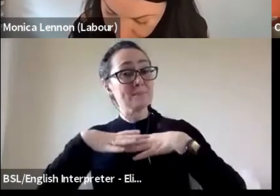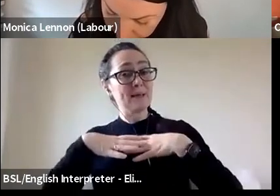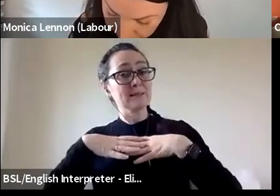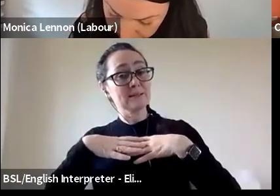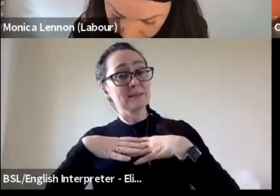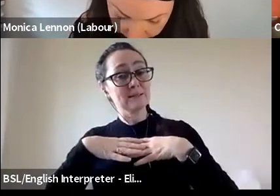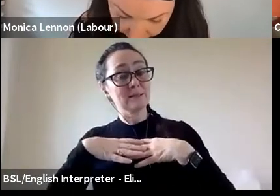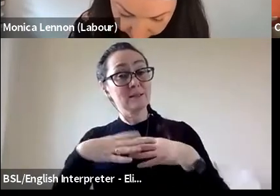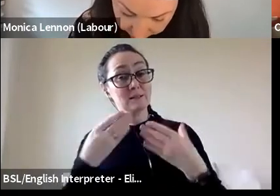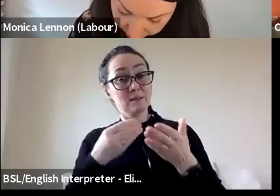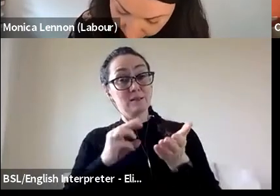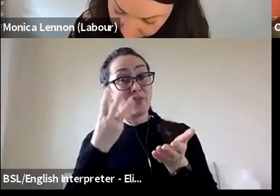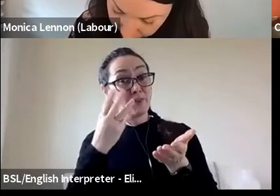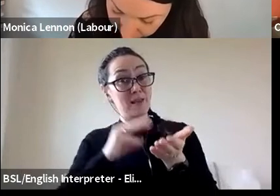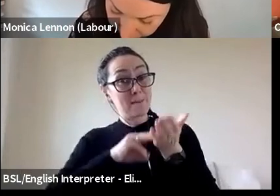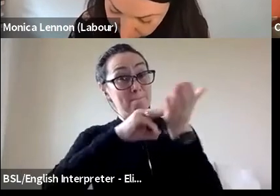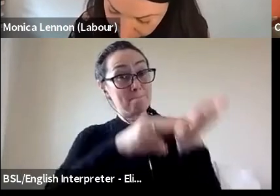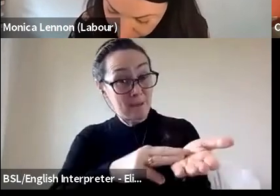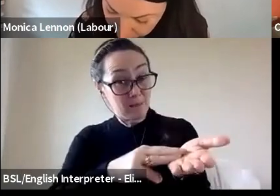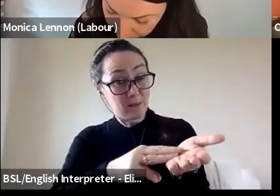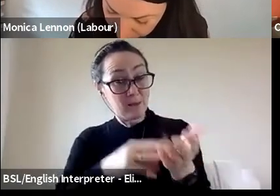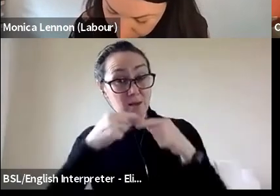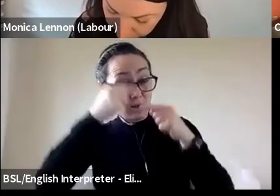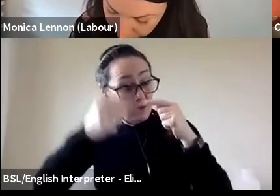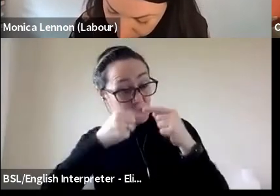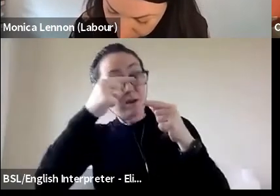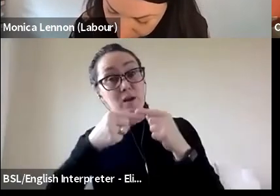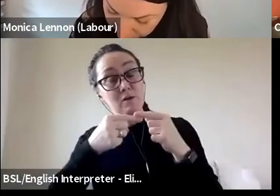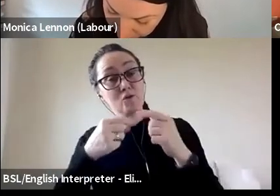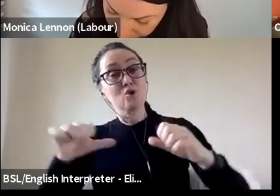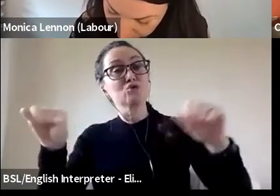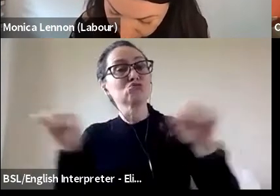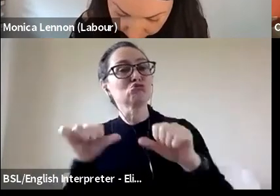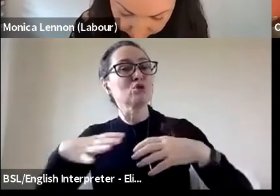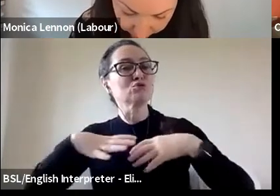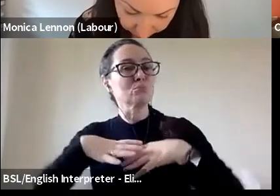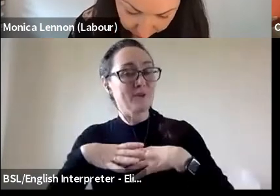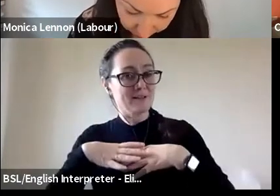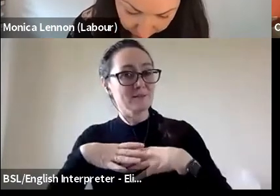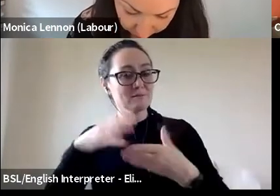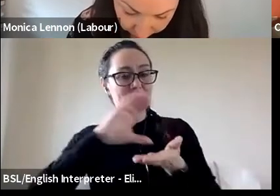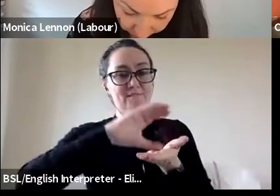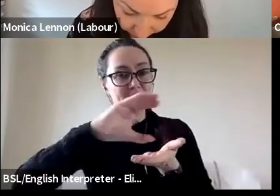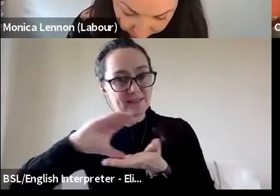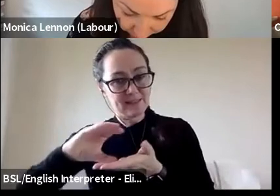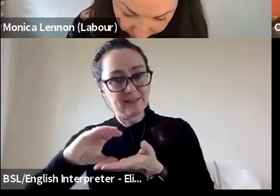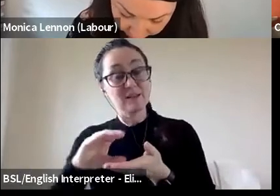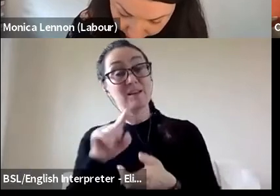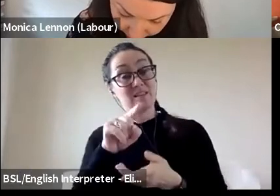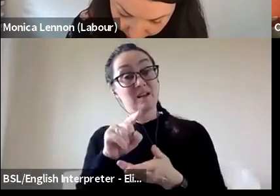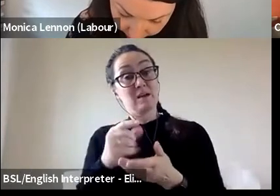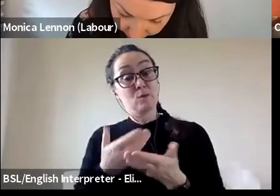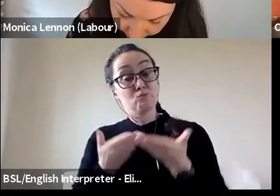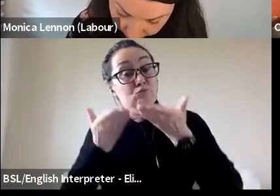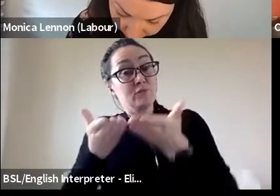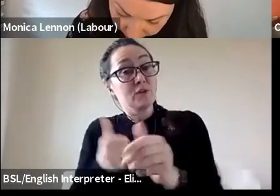£3 million a year to the Short Breaks Fund, and we also support Respitality, who support short breaks for unpaid carers. A